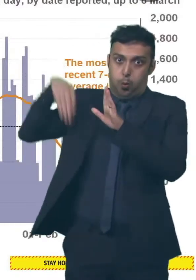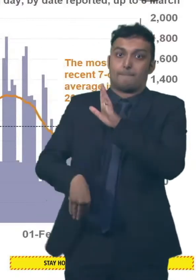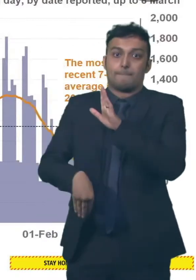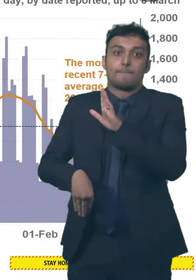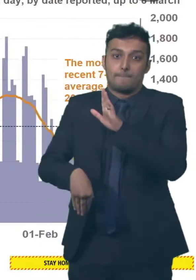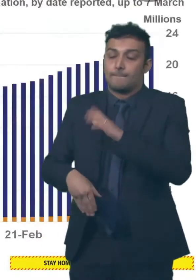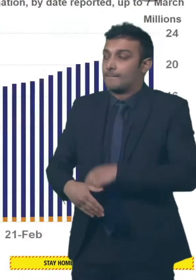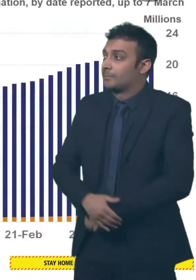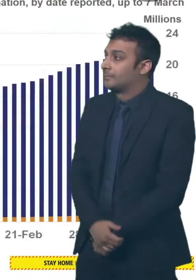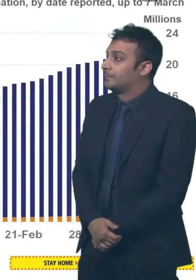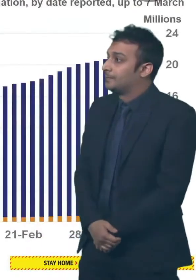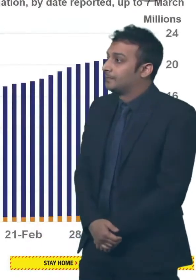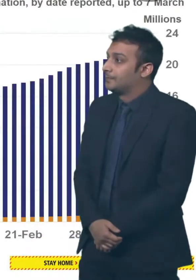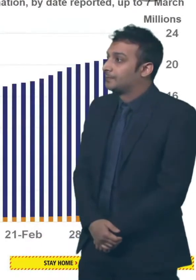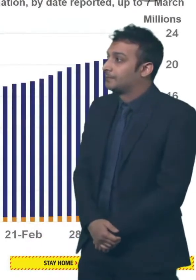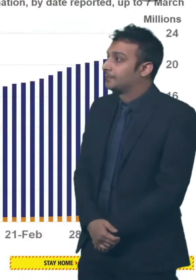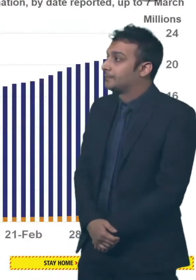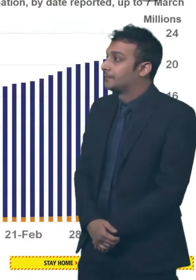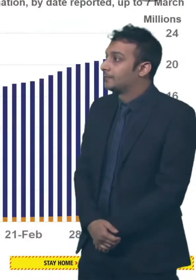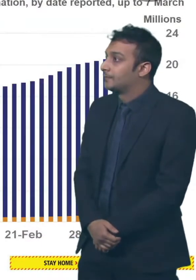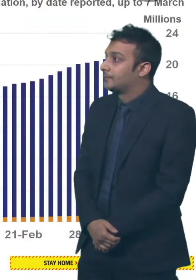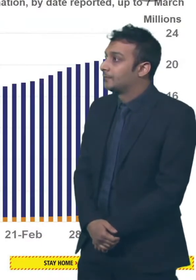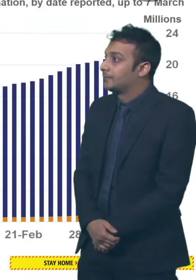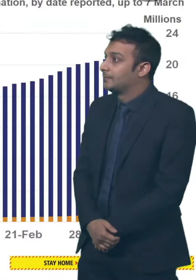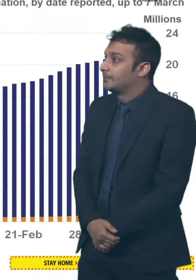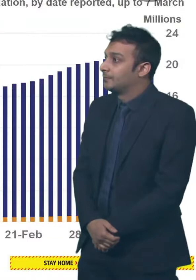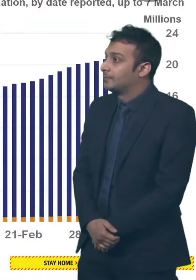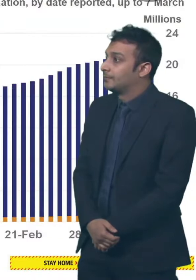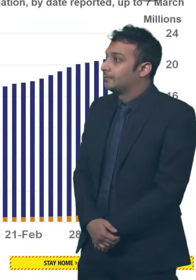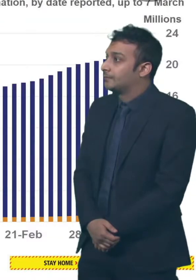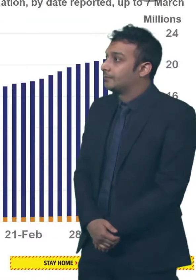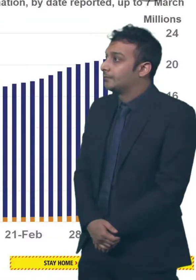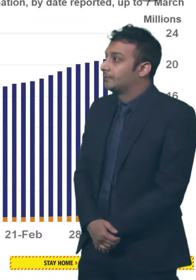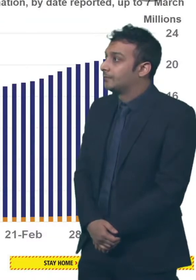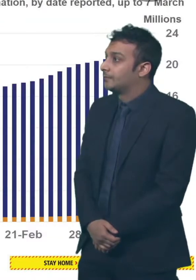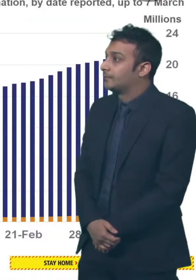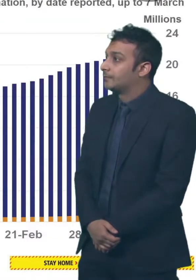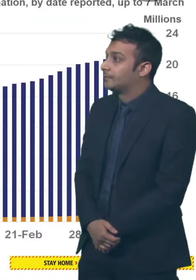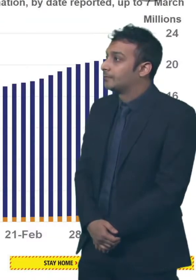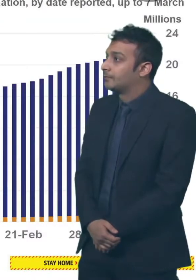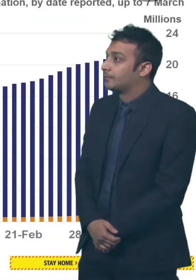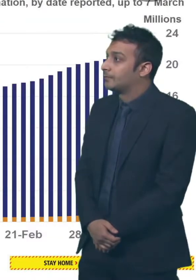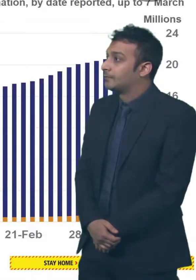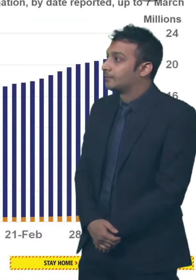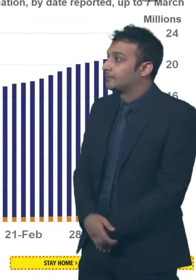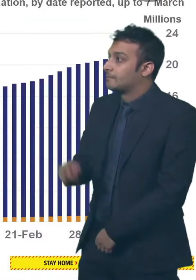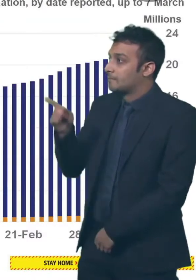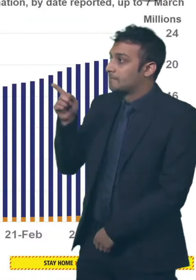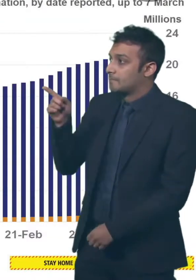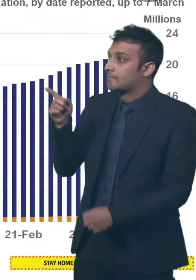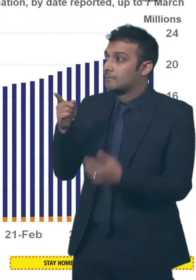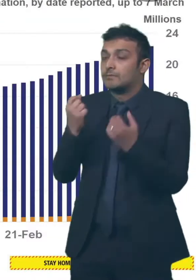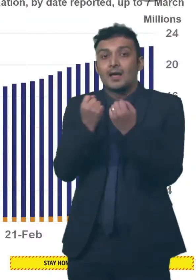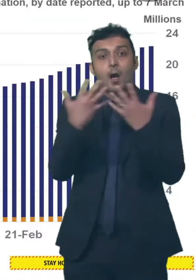one more slide, I think, please. And what we have here is a number of people who've received a vaccination for COVID-19. So